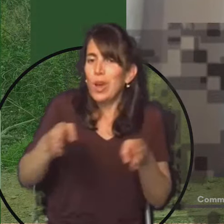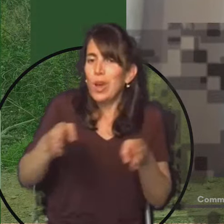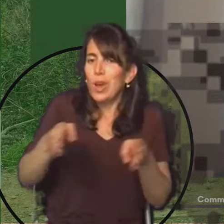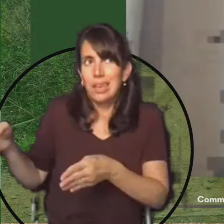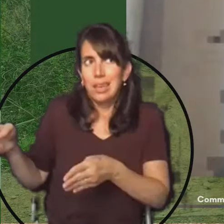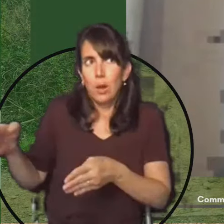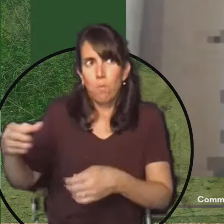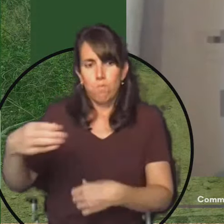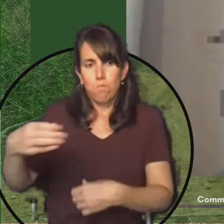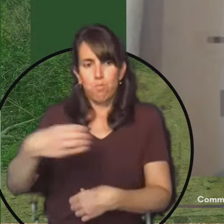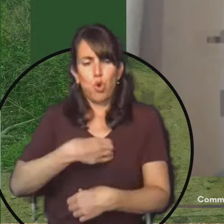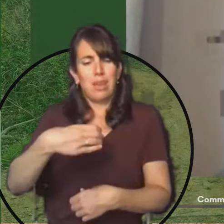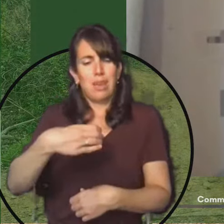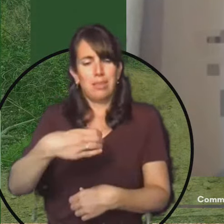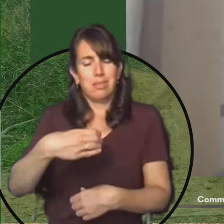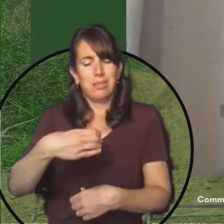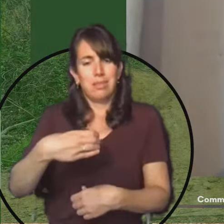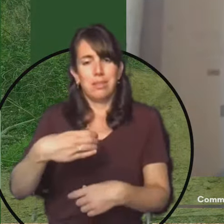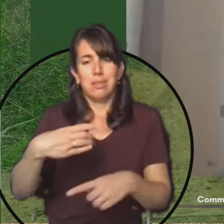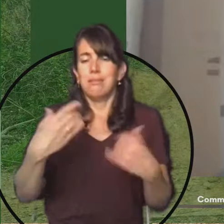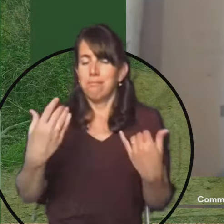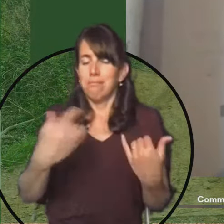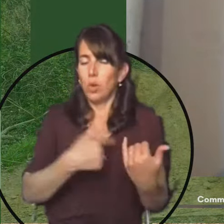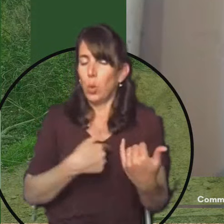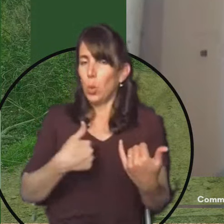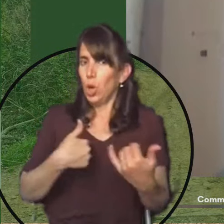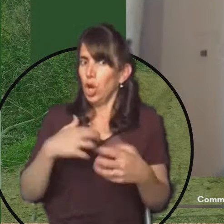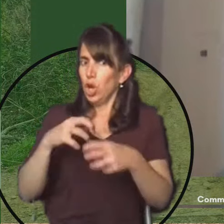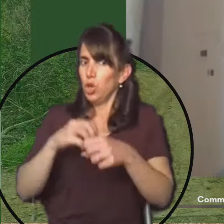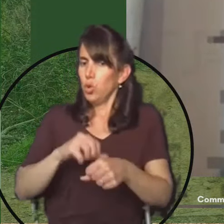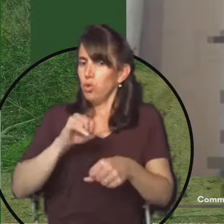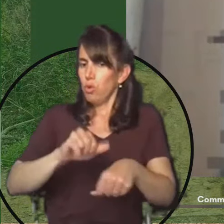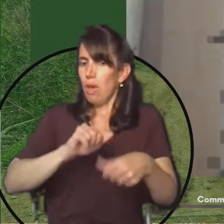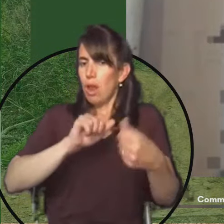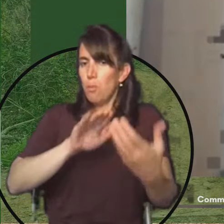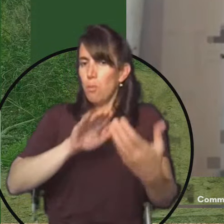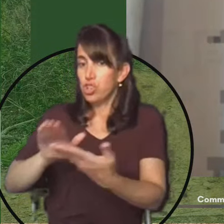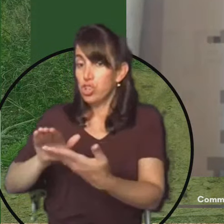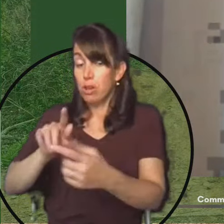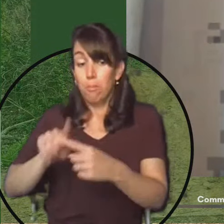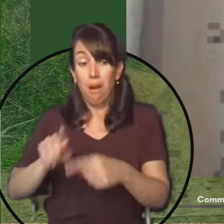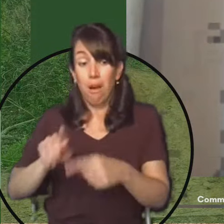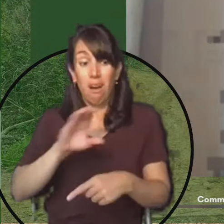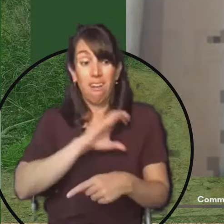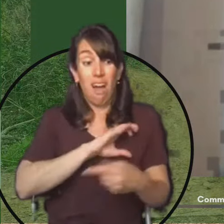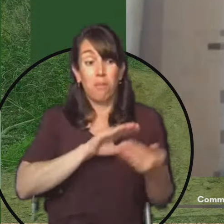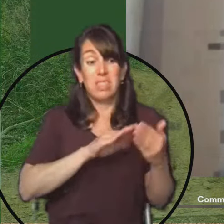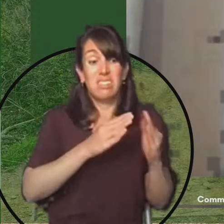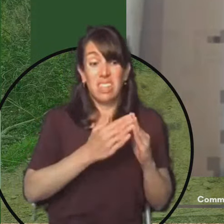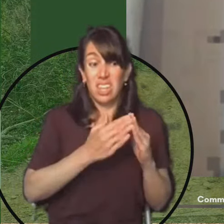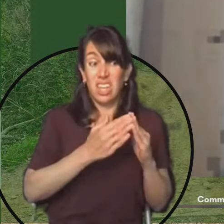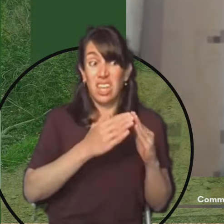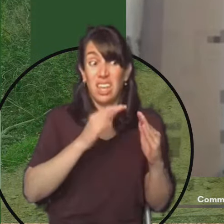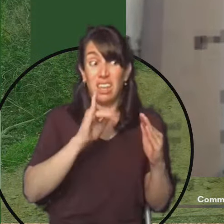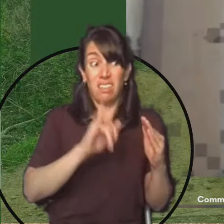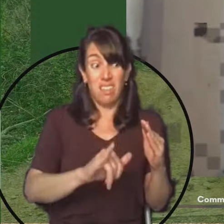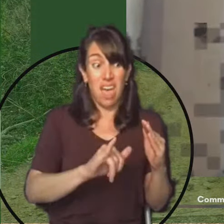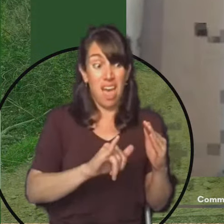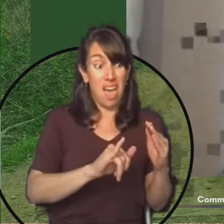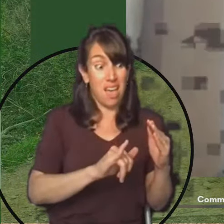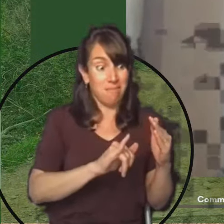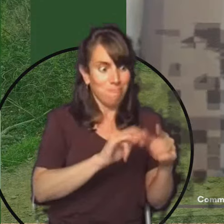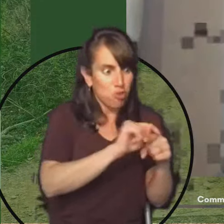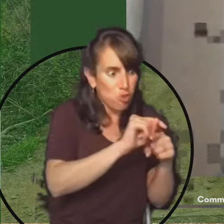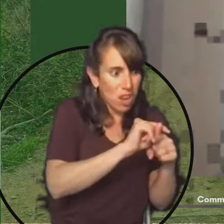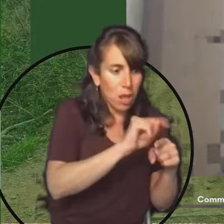protest or fight back against, but we were used to getting. As this movement continued and continued to grow, and as part of this movement shifted